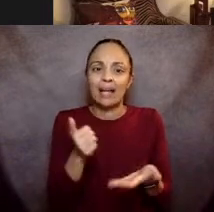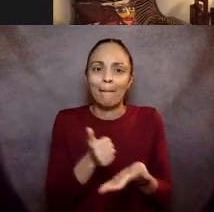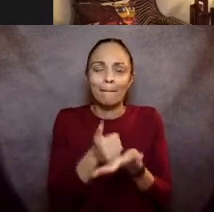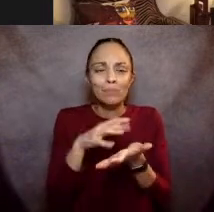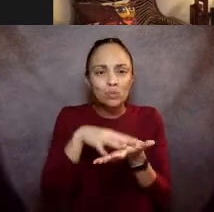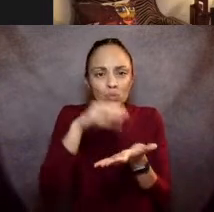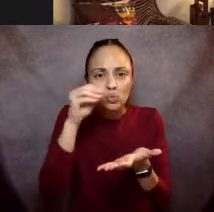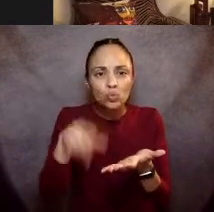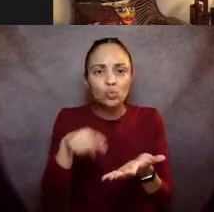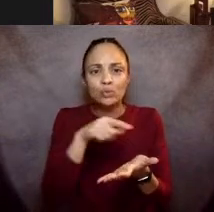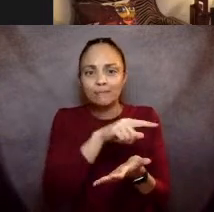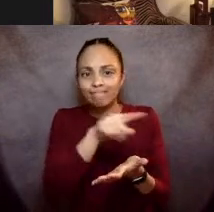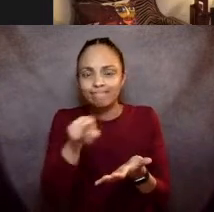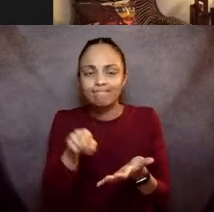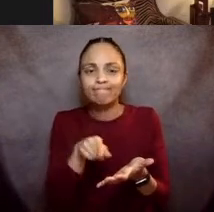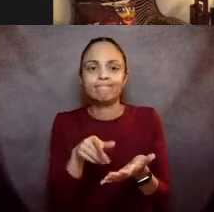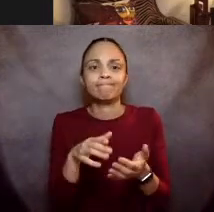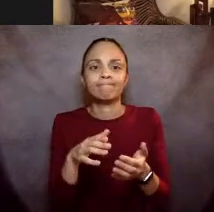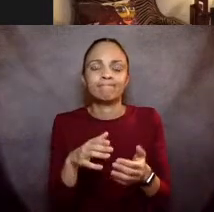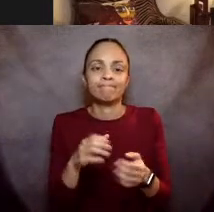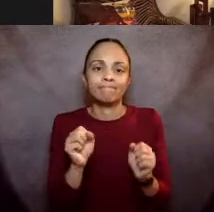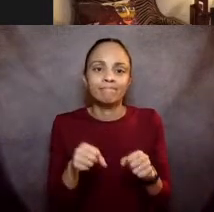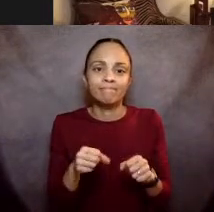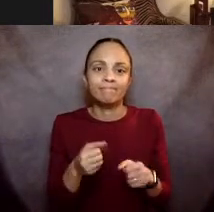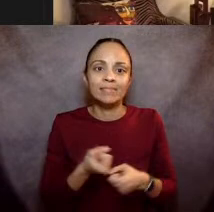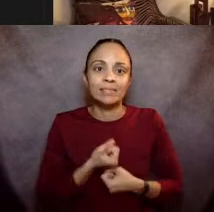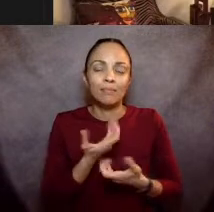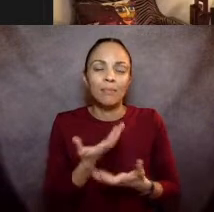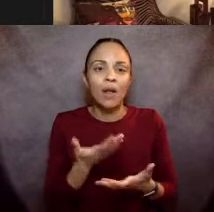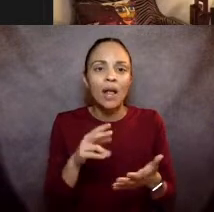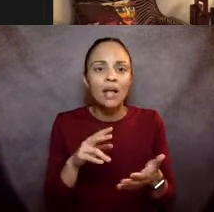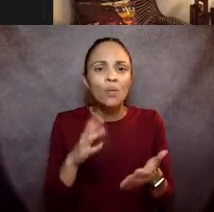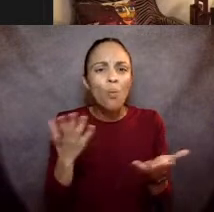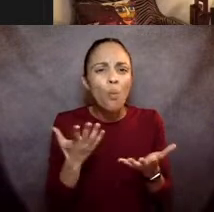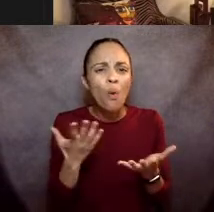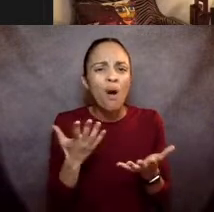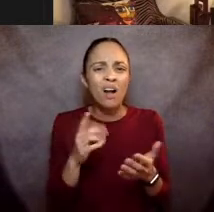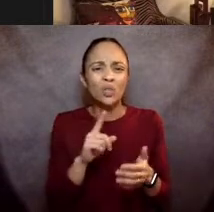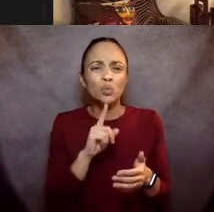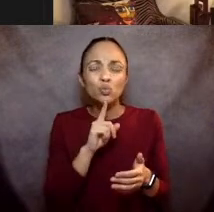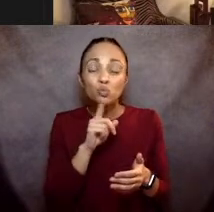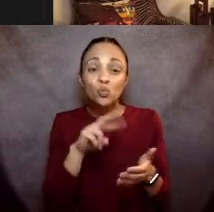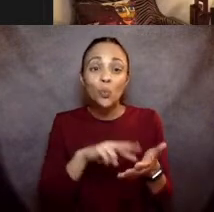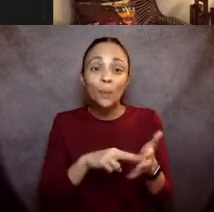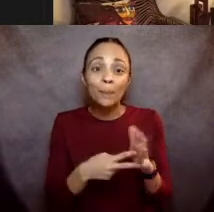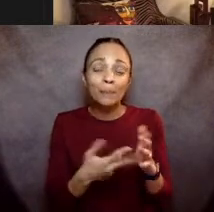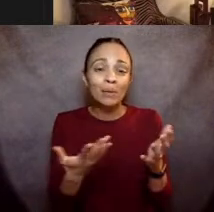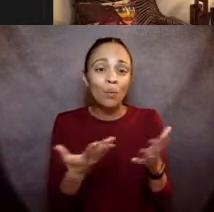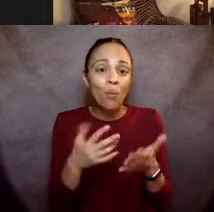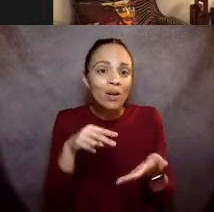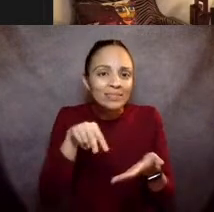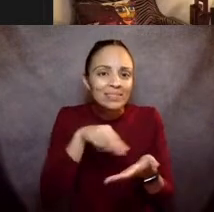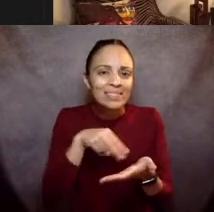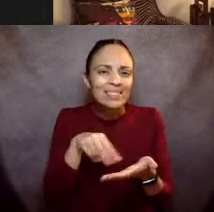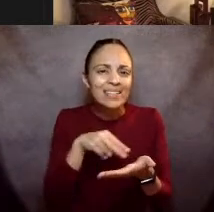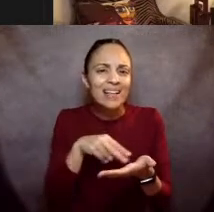a sense of the real meaning of what to dance is. You speak in truth.